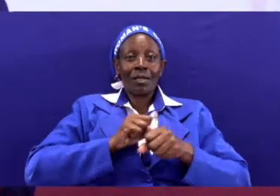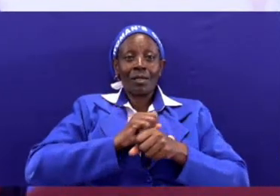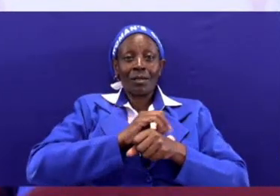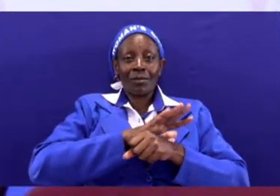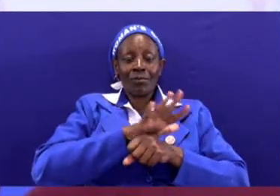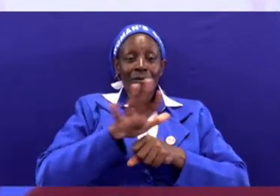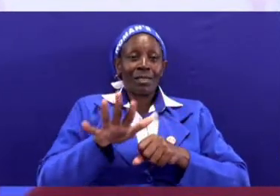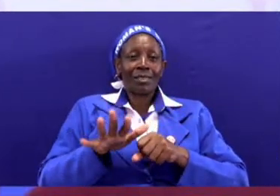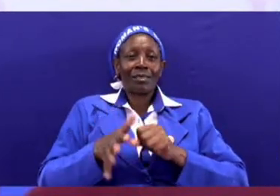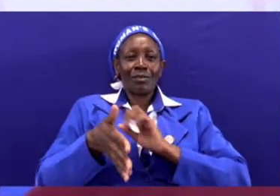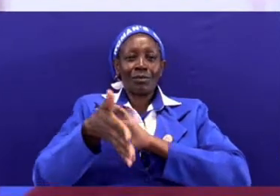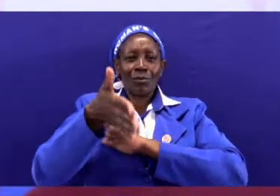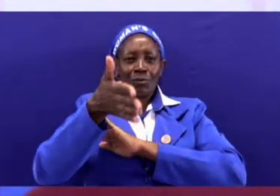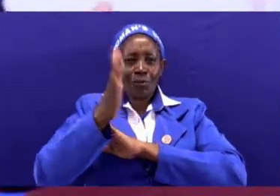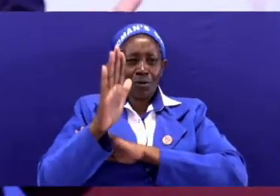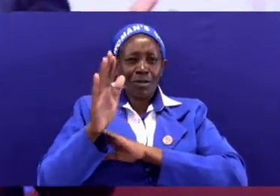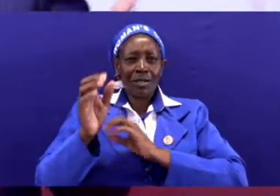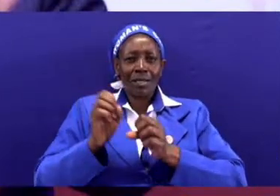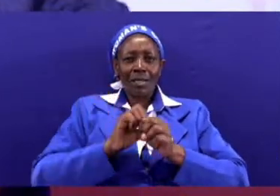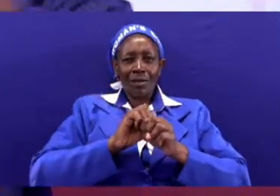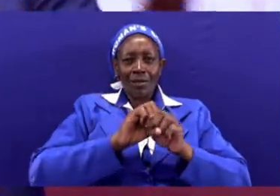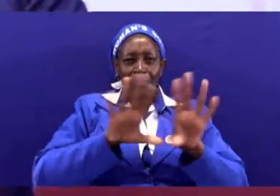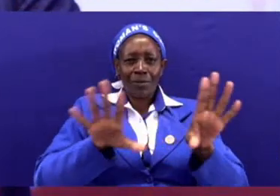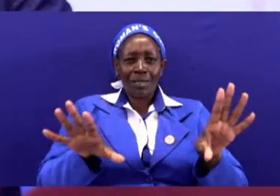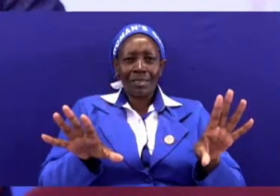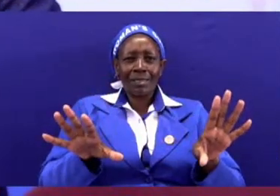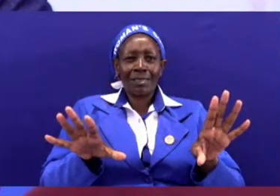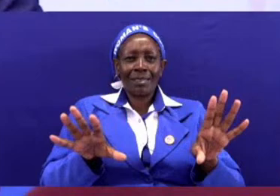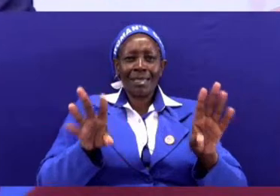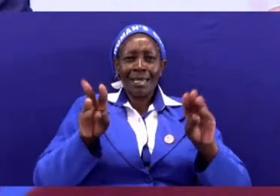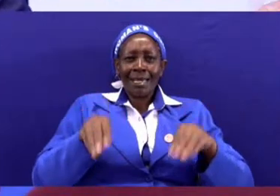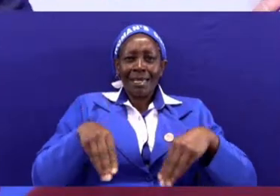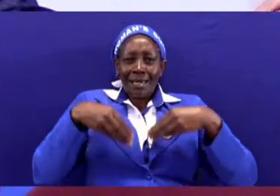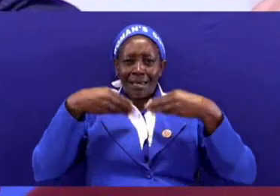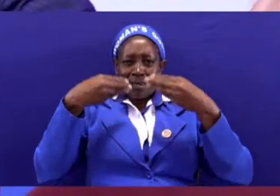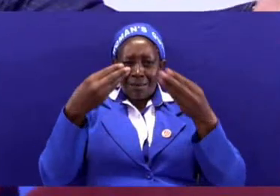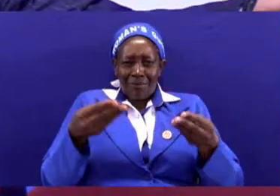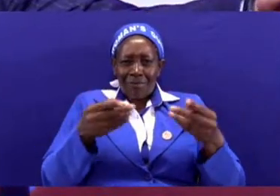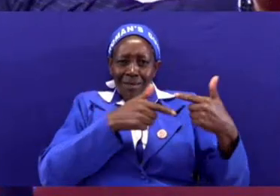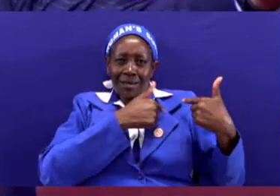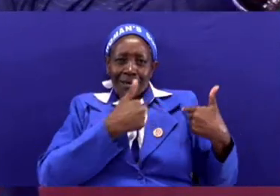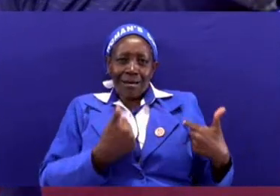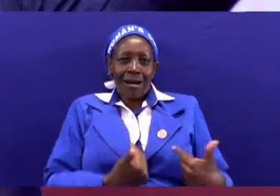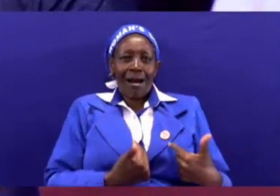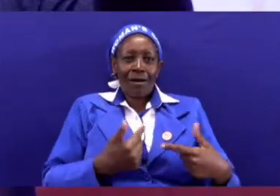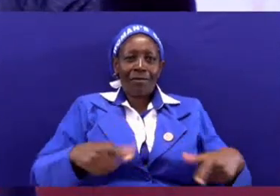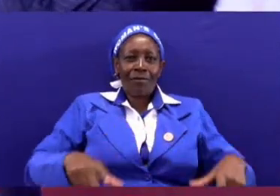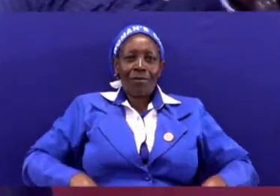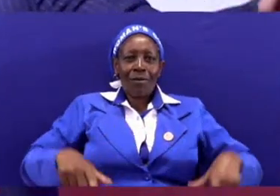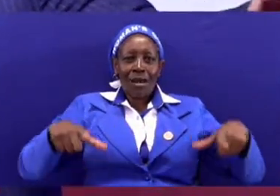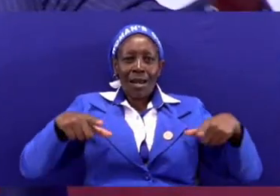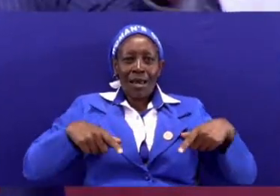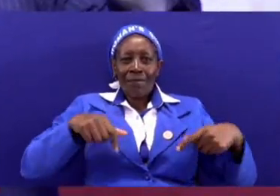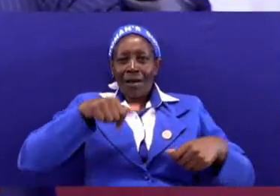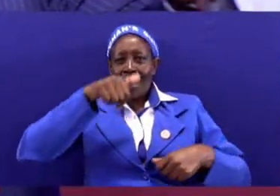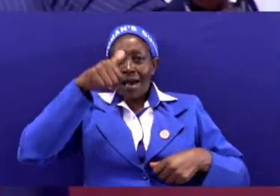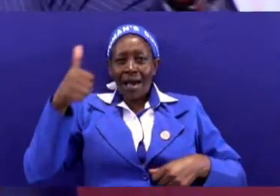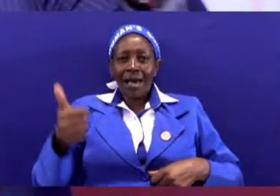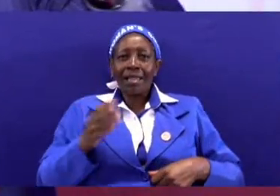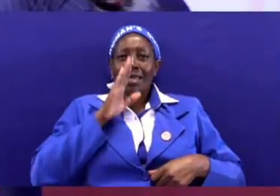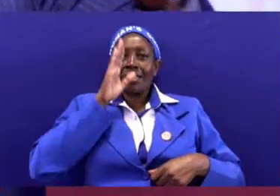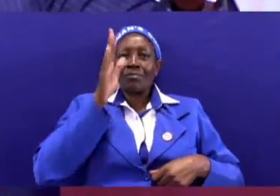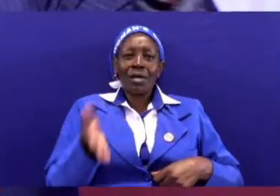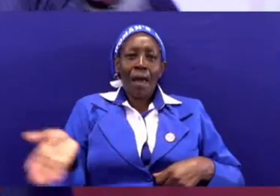influence. Service is pouring our lives out so that the lives of others can be put